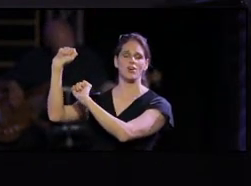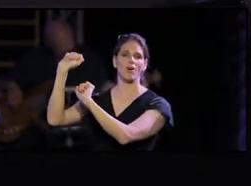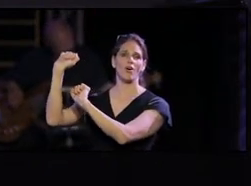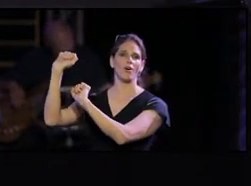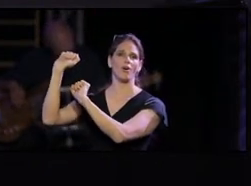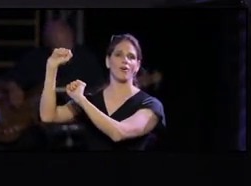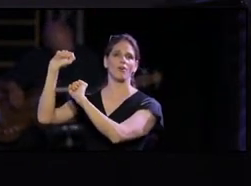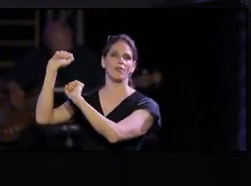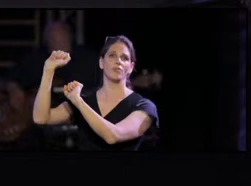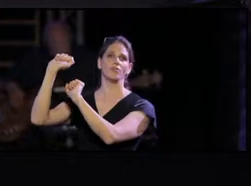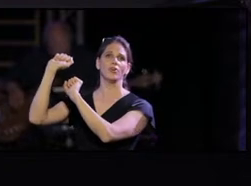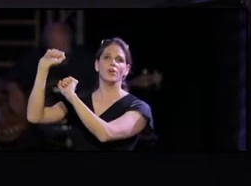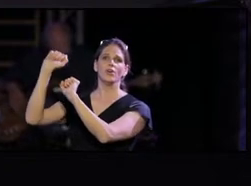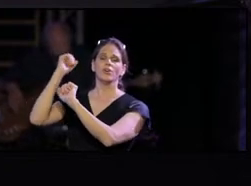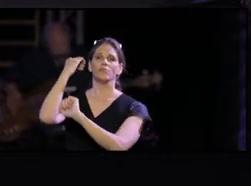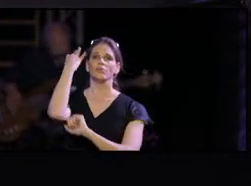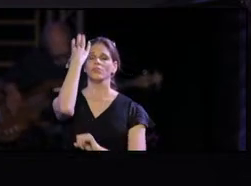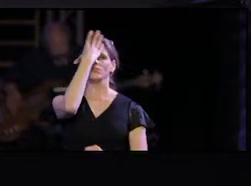his own.